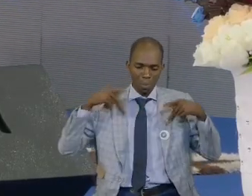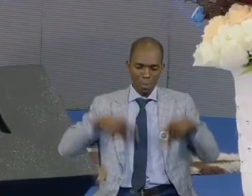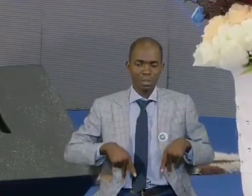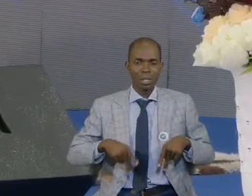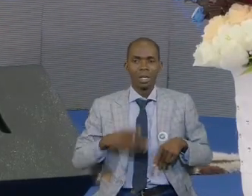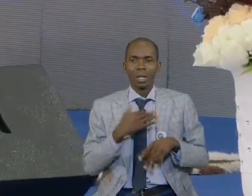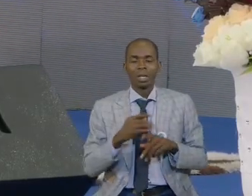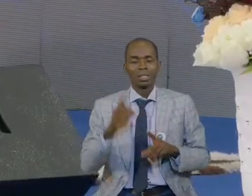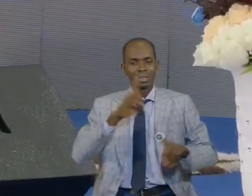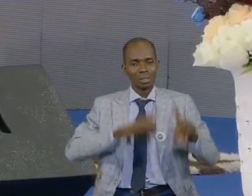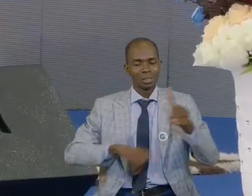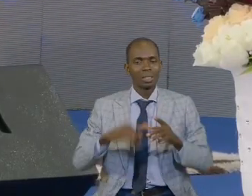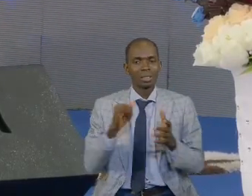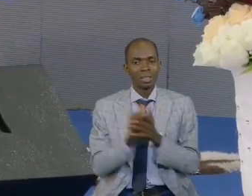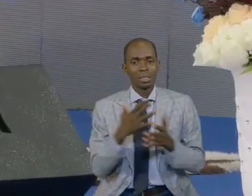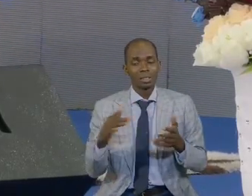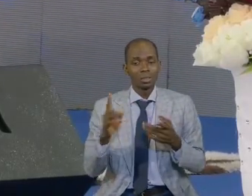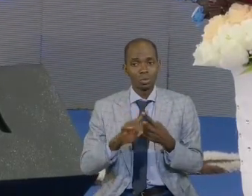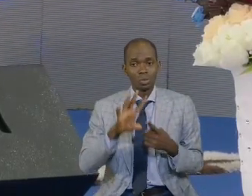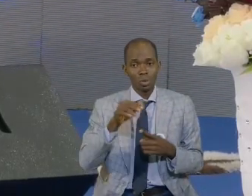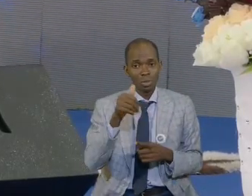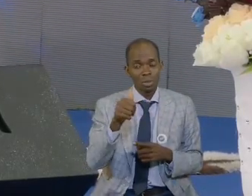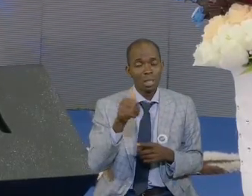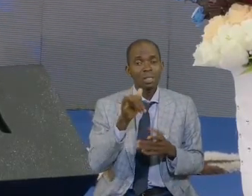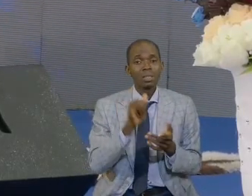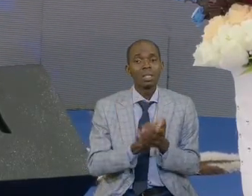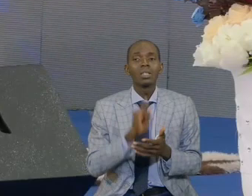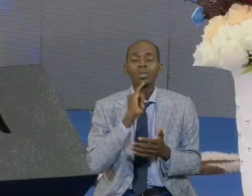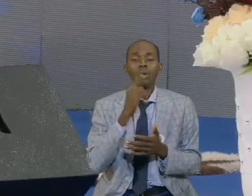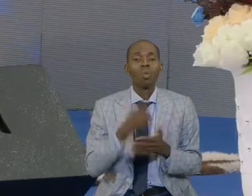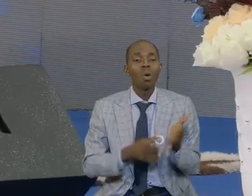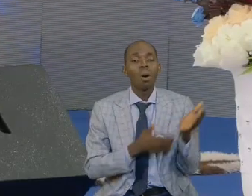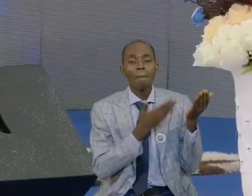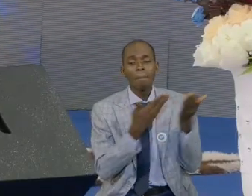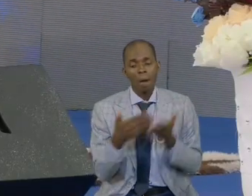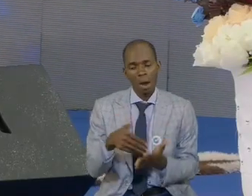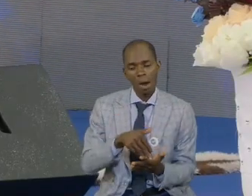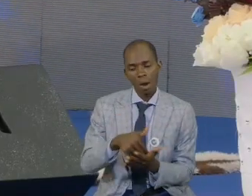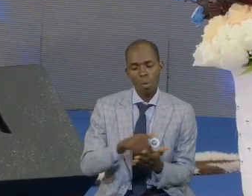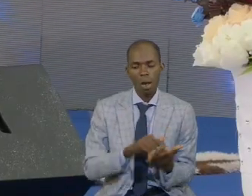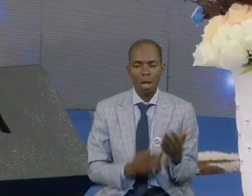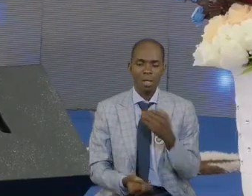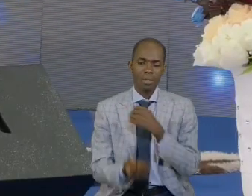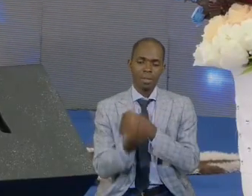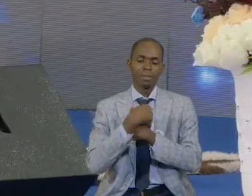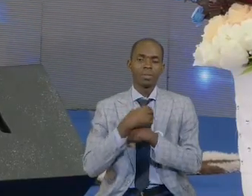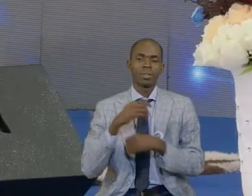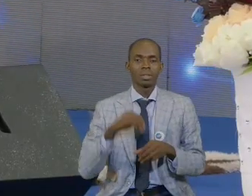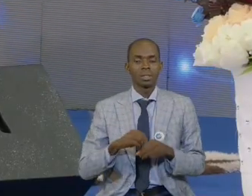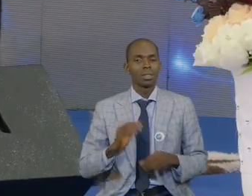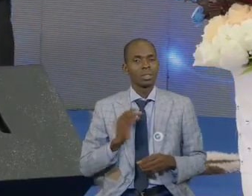time. That is what brings weakness and defeat in our lives.